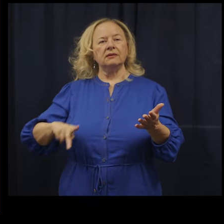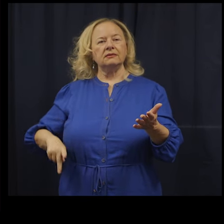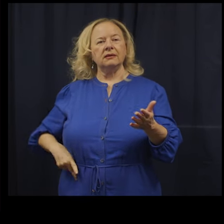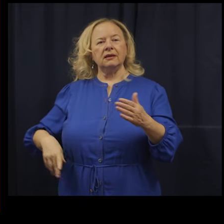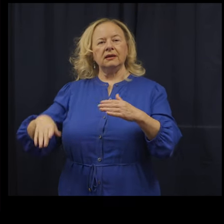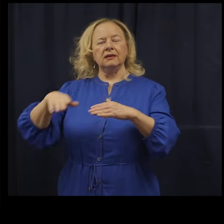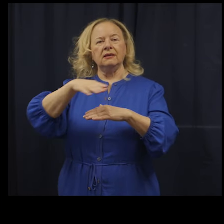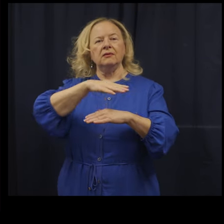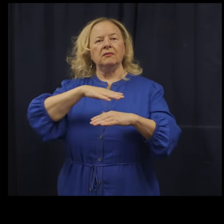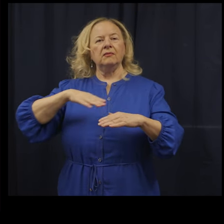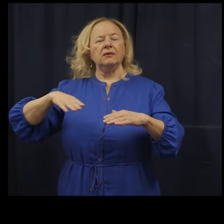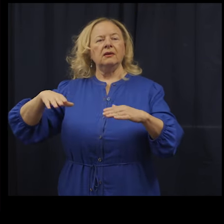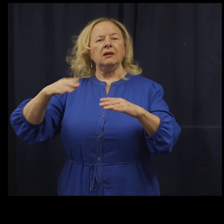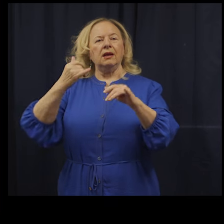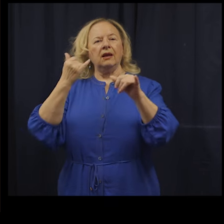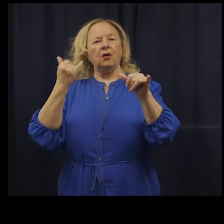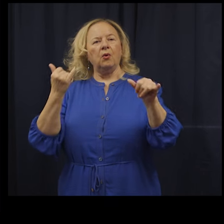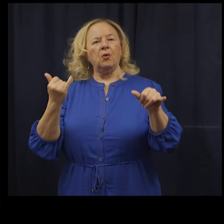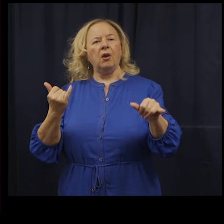Malchuto